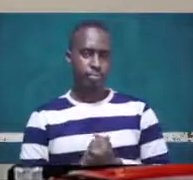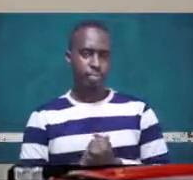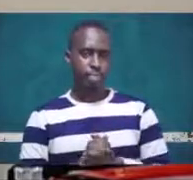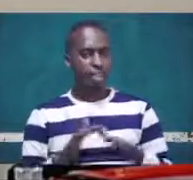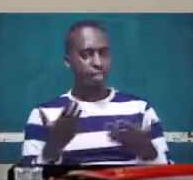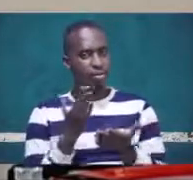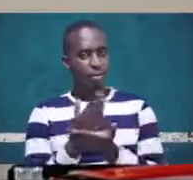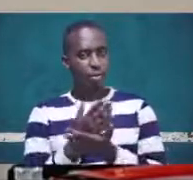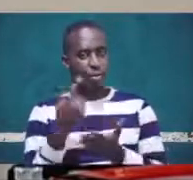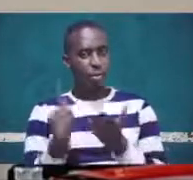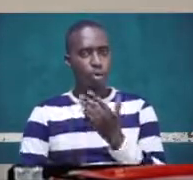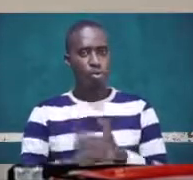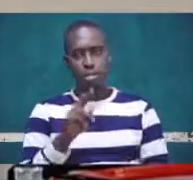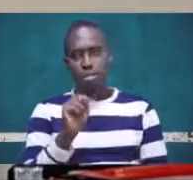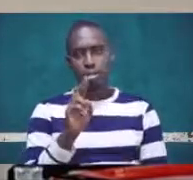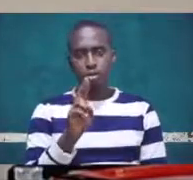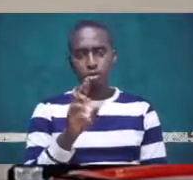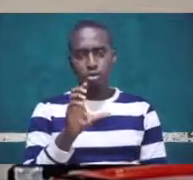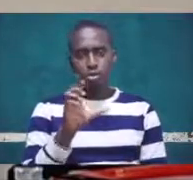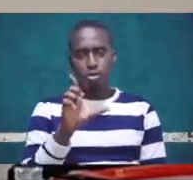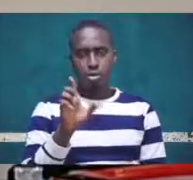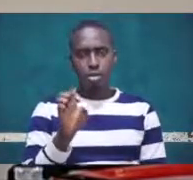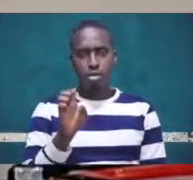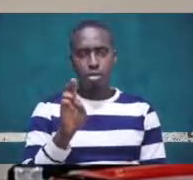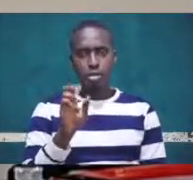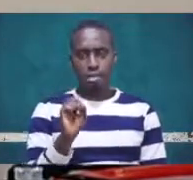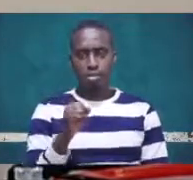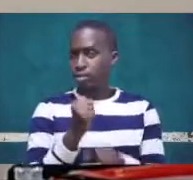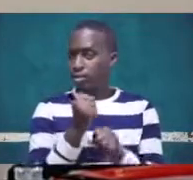Is it exactly what the nucleus does?